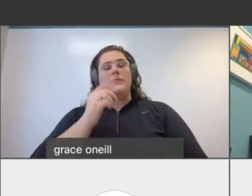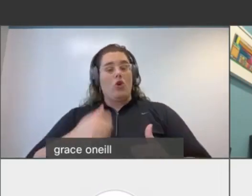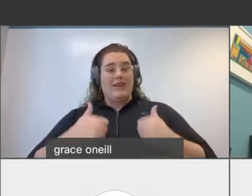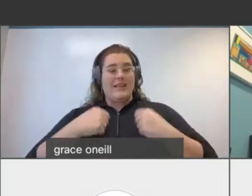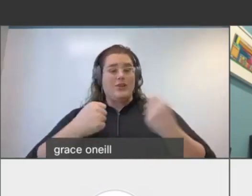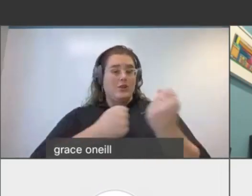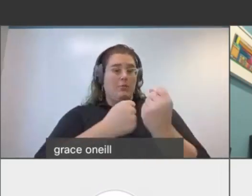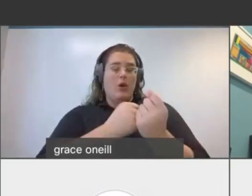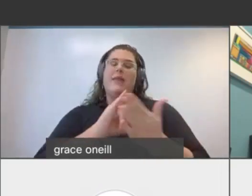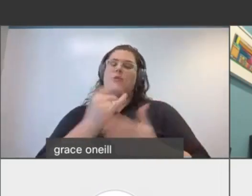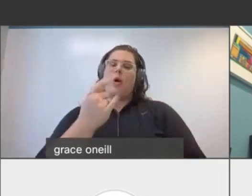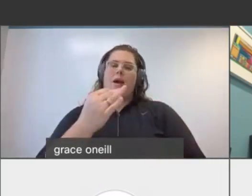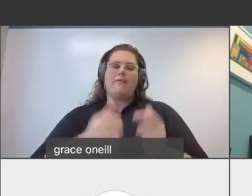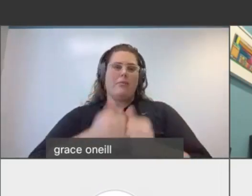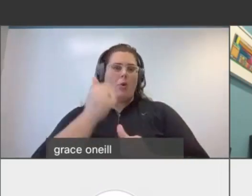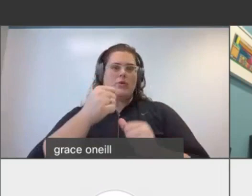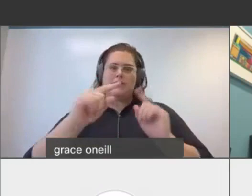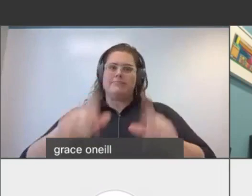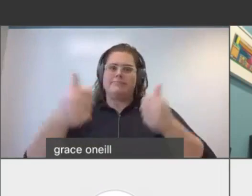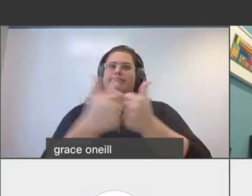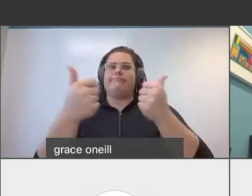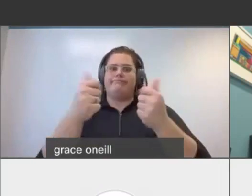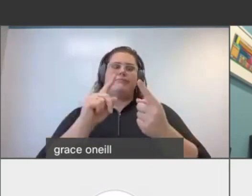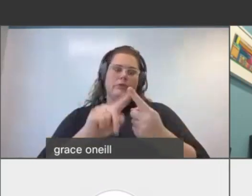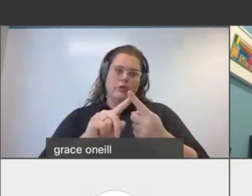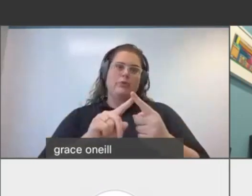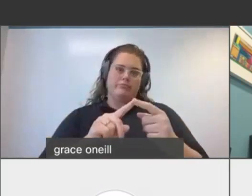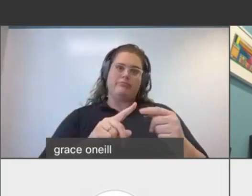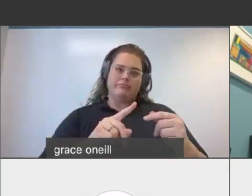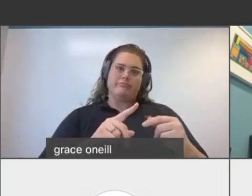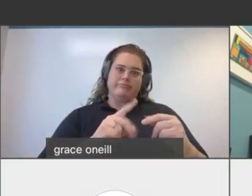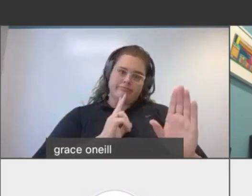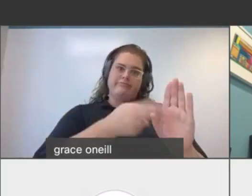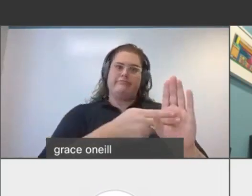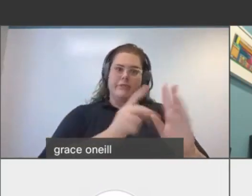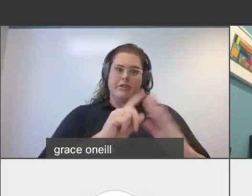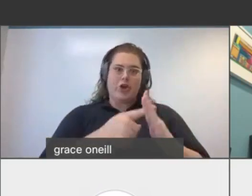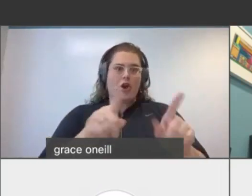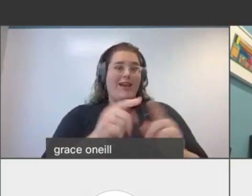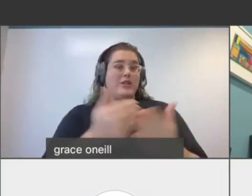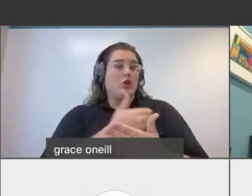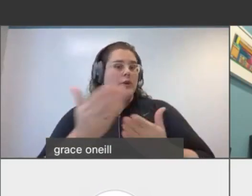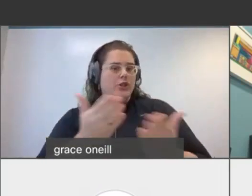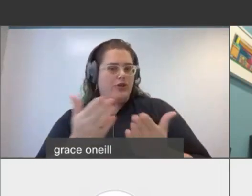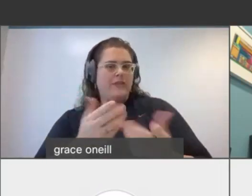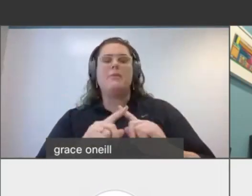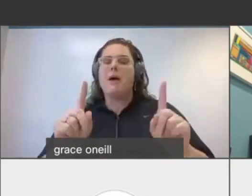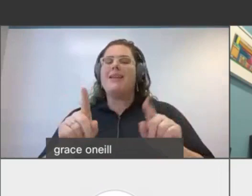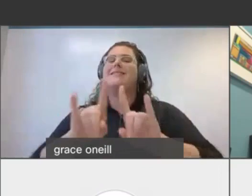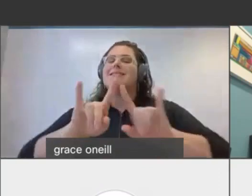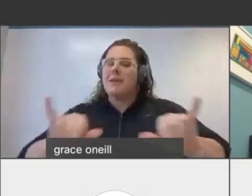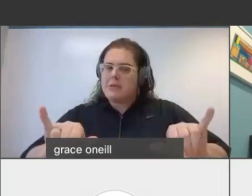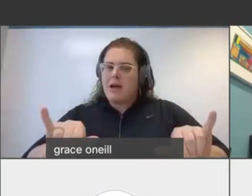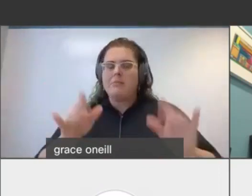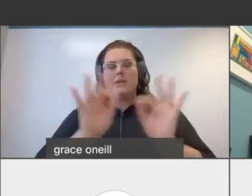the harder ones to break into as a new service. I also think it's really important to be thinking about sort of,